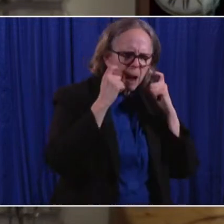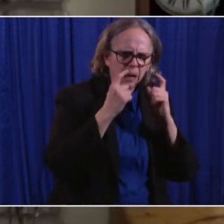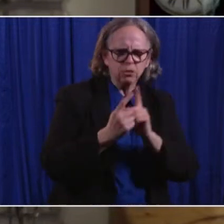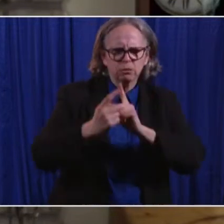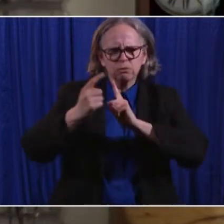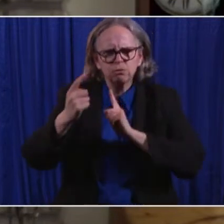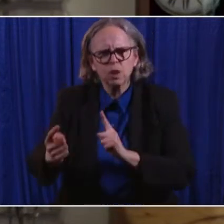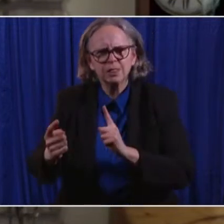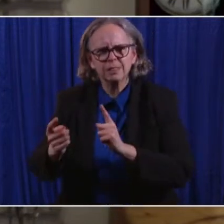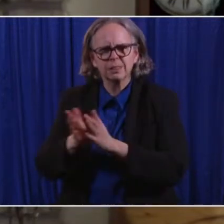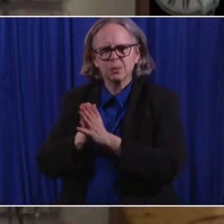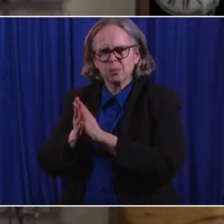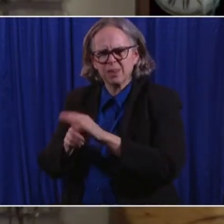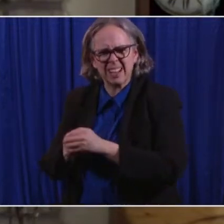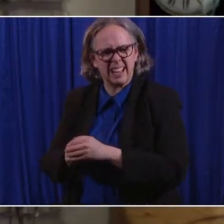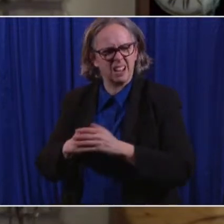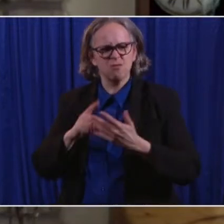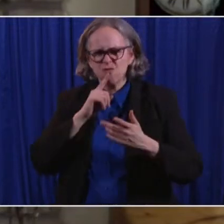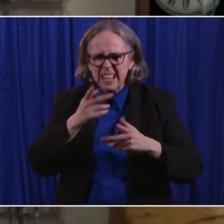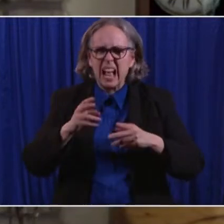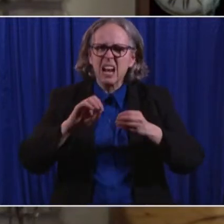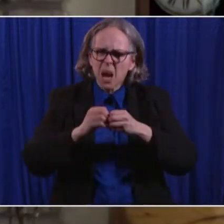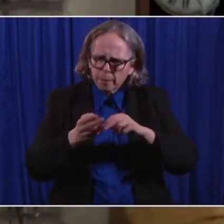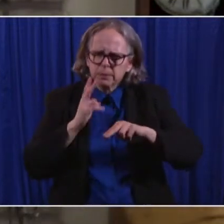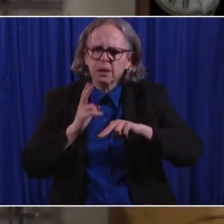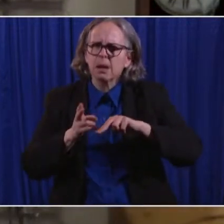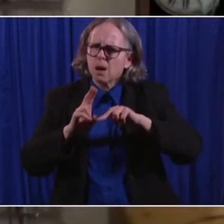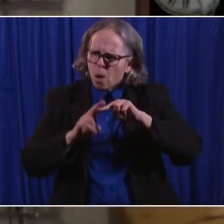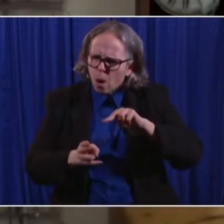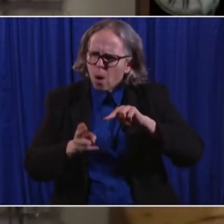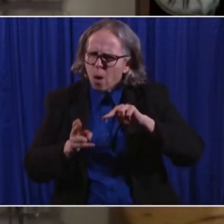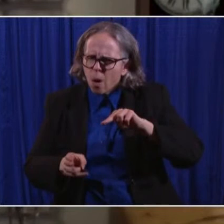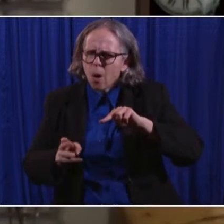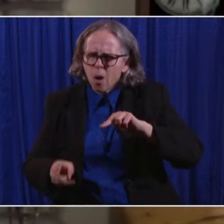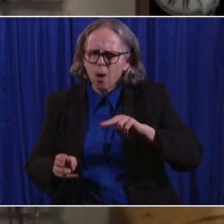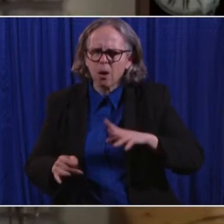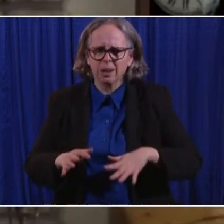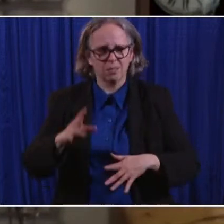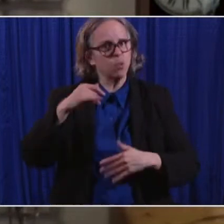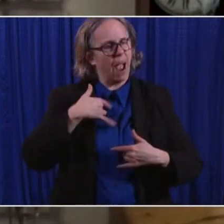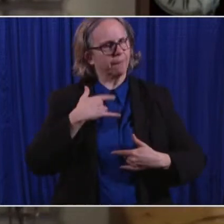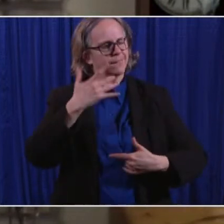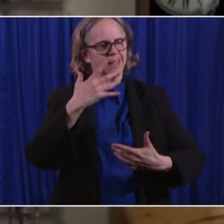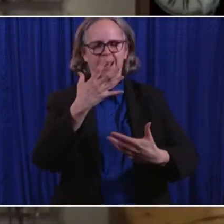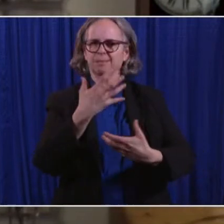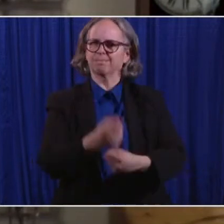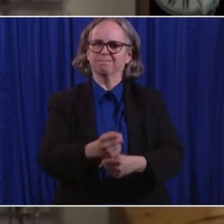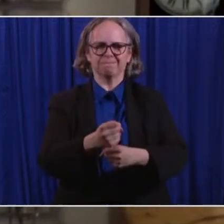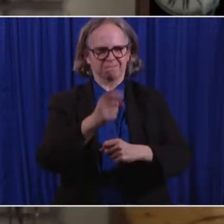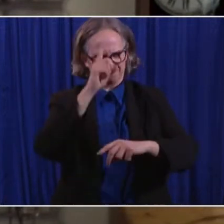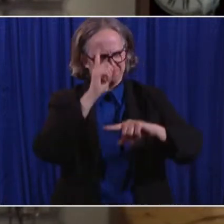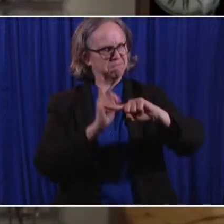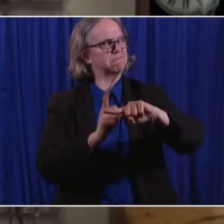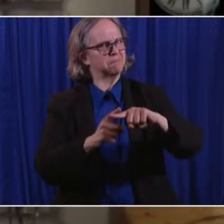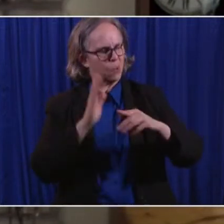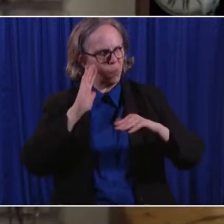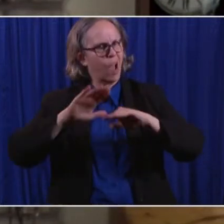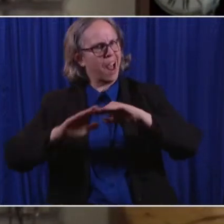number continues to come down, and I'm very, very hopeful that we will continue to see that